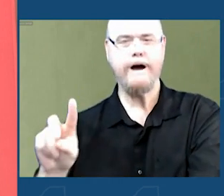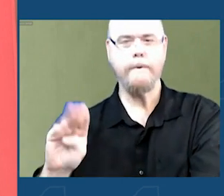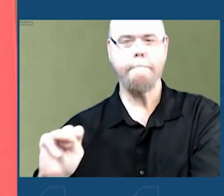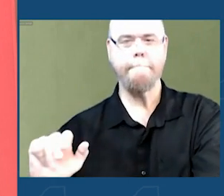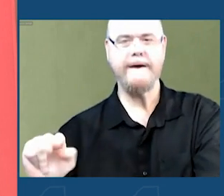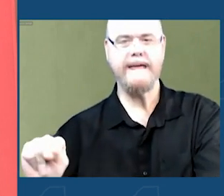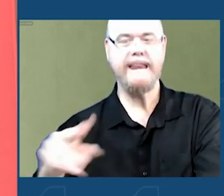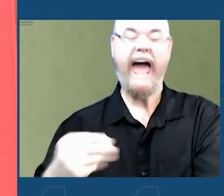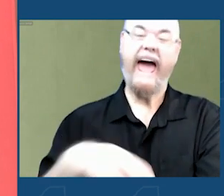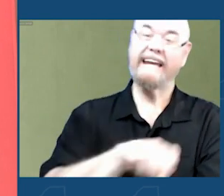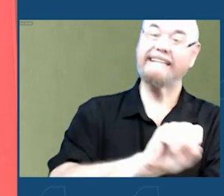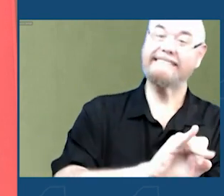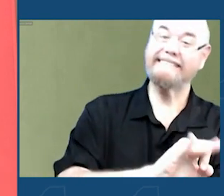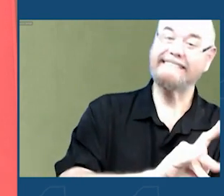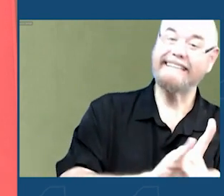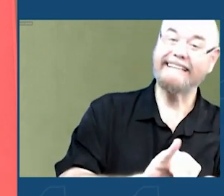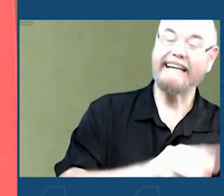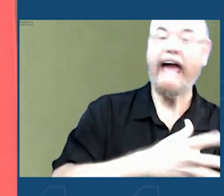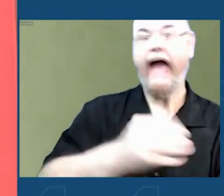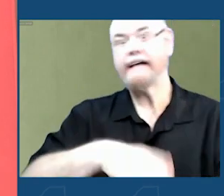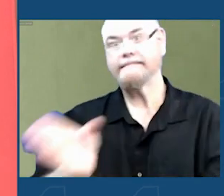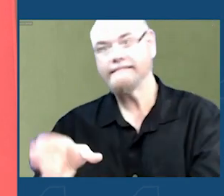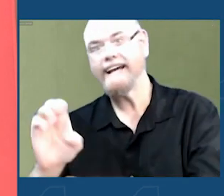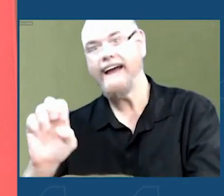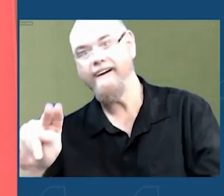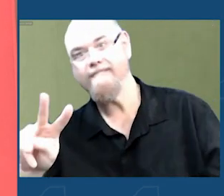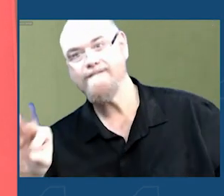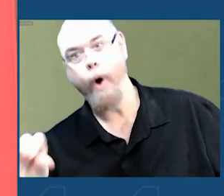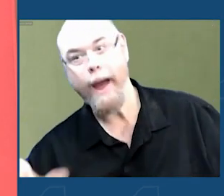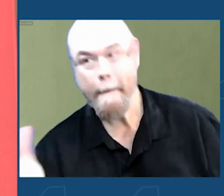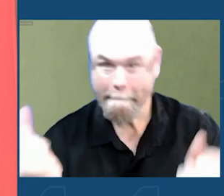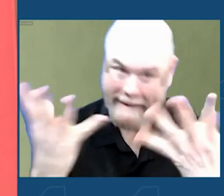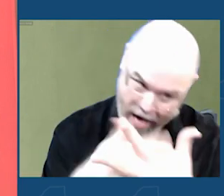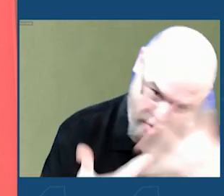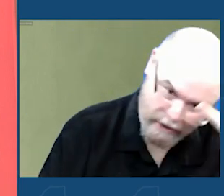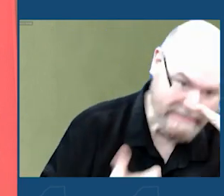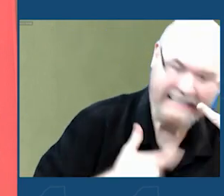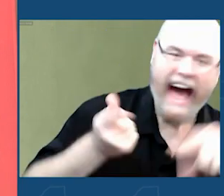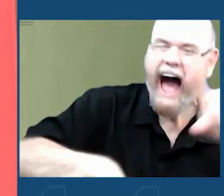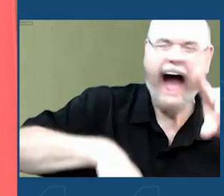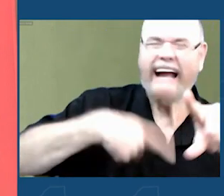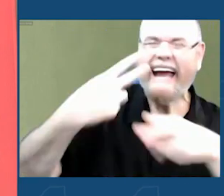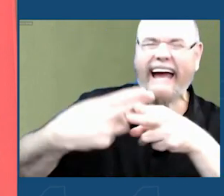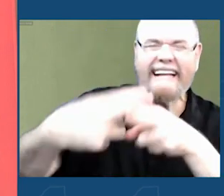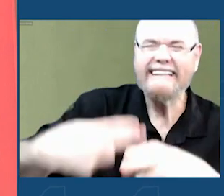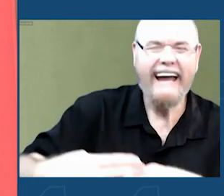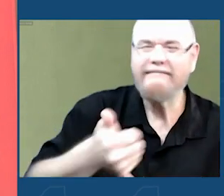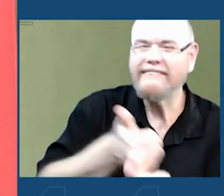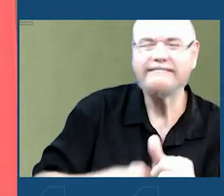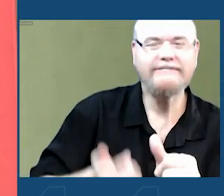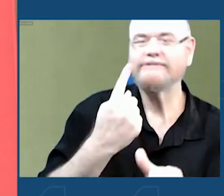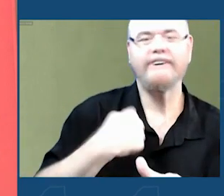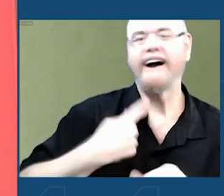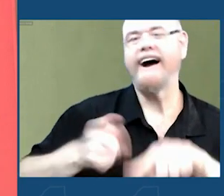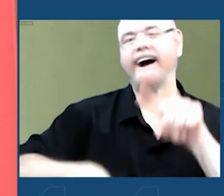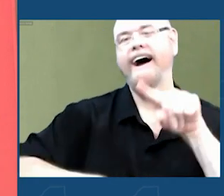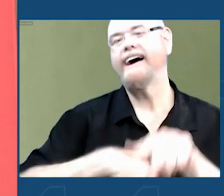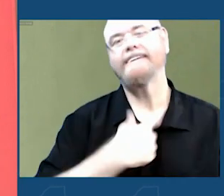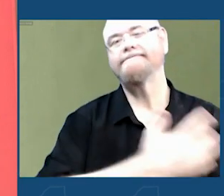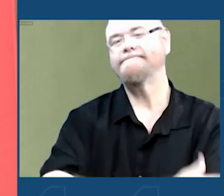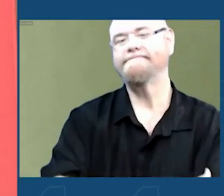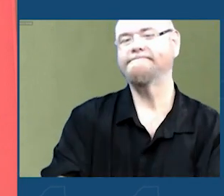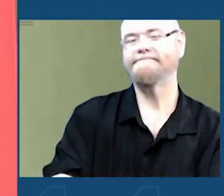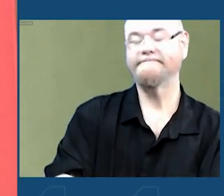Envoy. And there are many others, and I can't possibly name all the everyone, but I'm